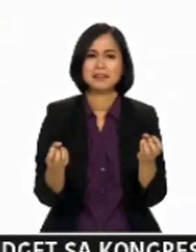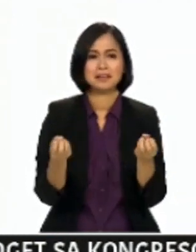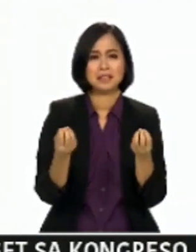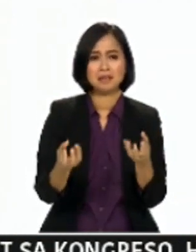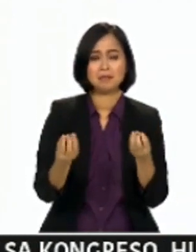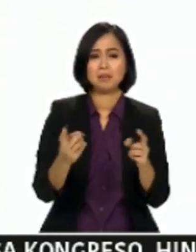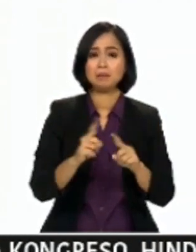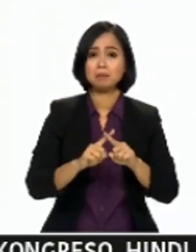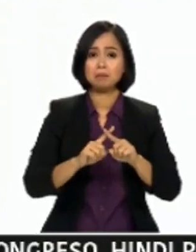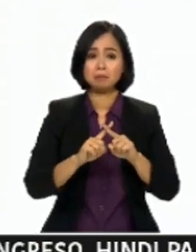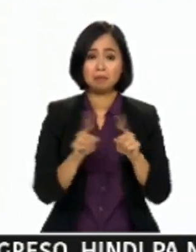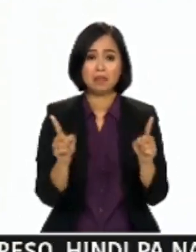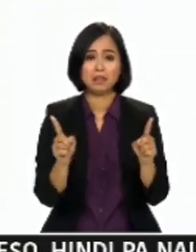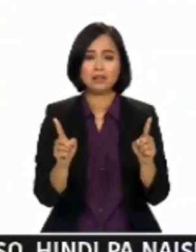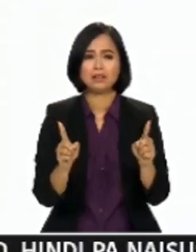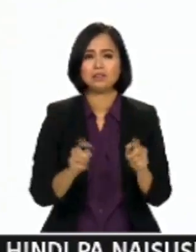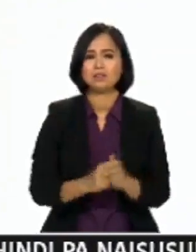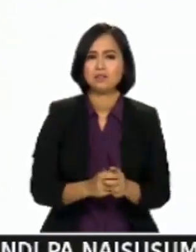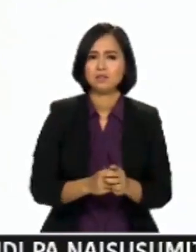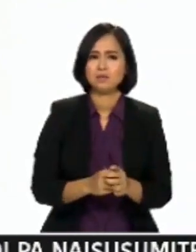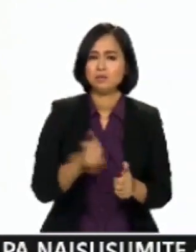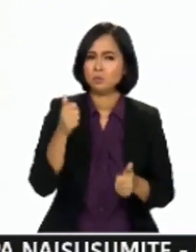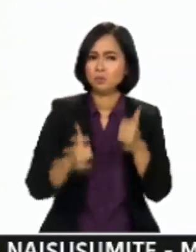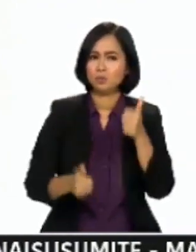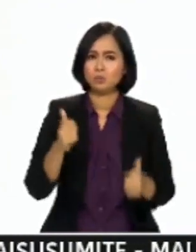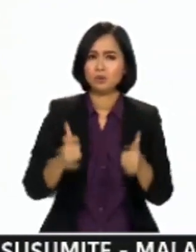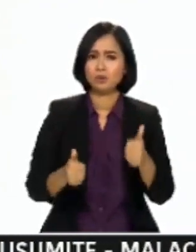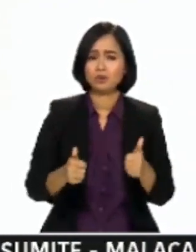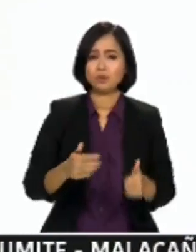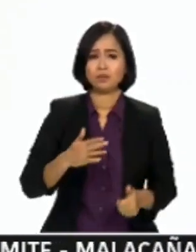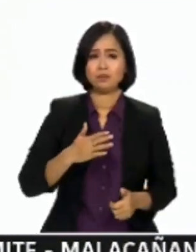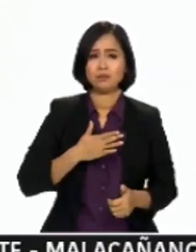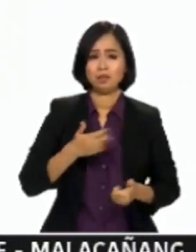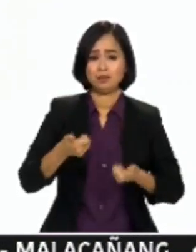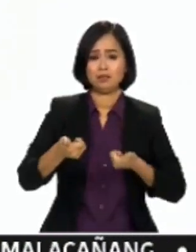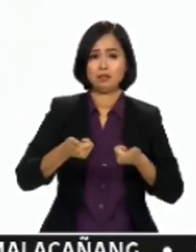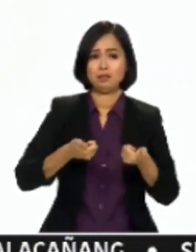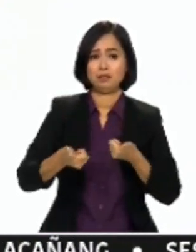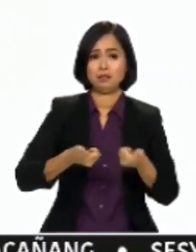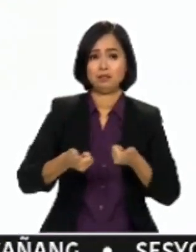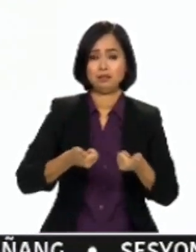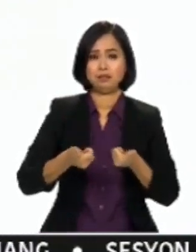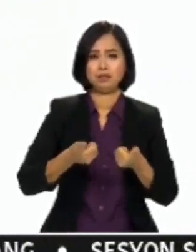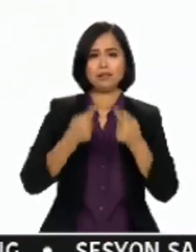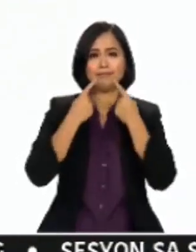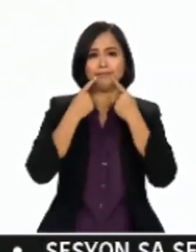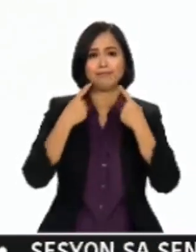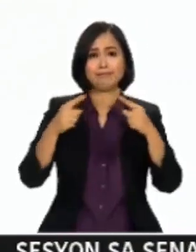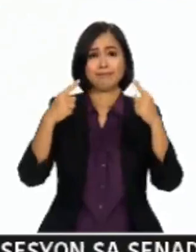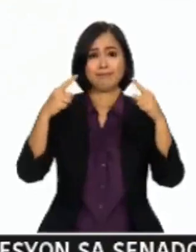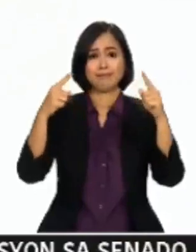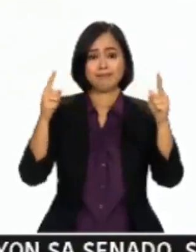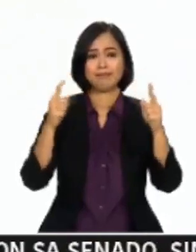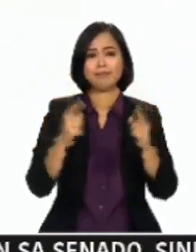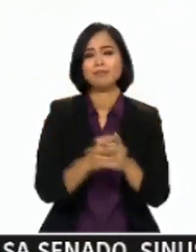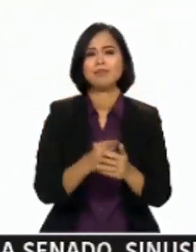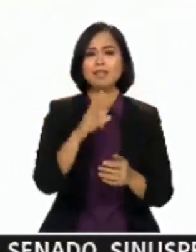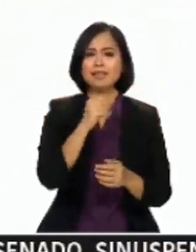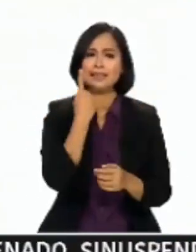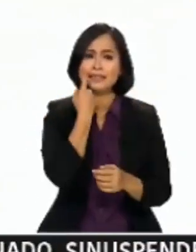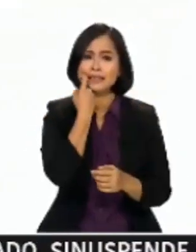the landslide victory of the administration candidates, as well as the latest